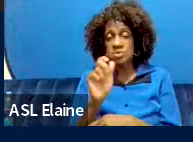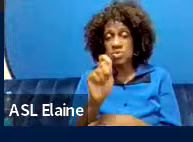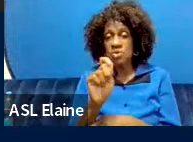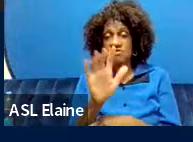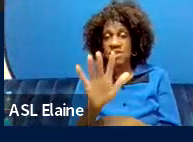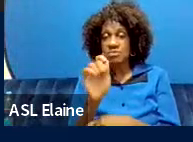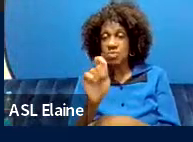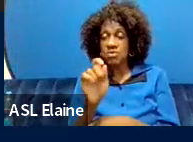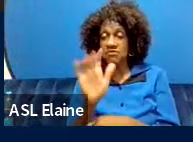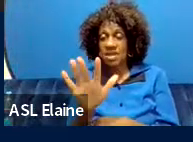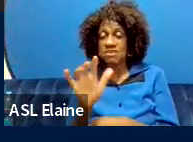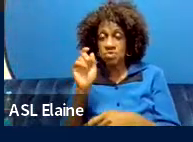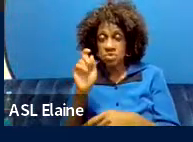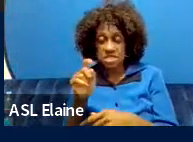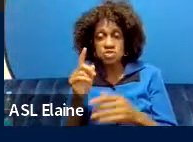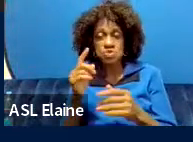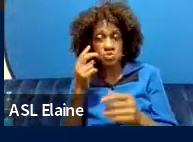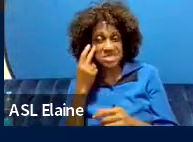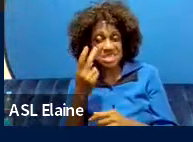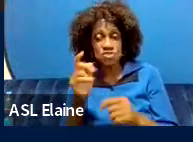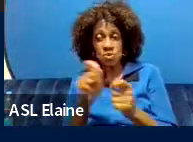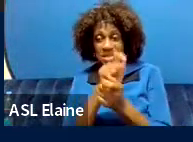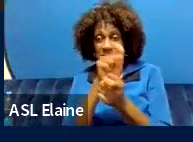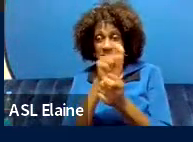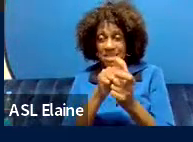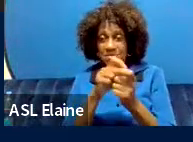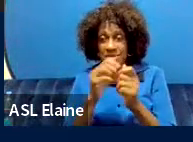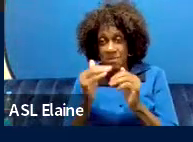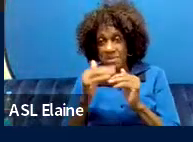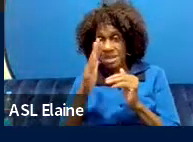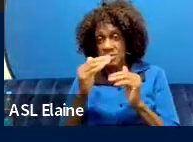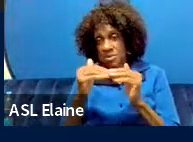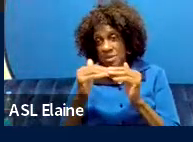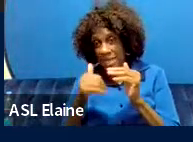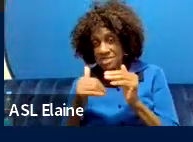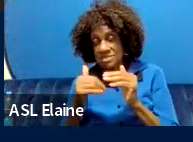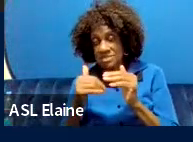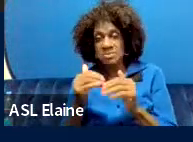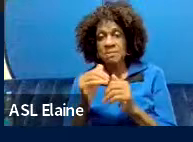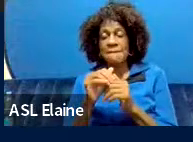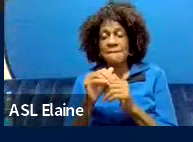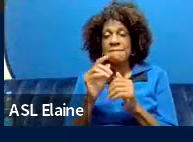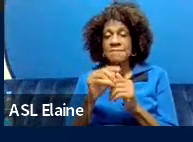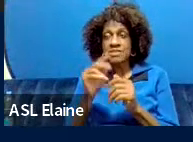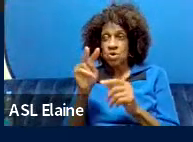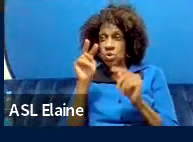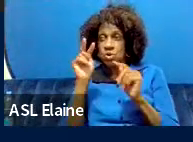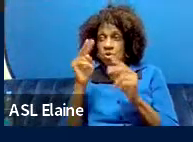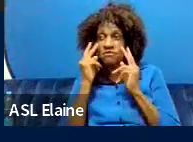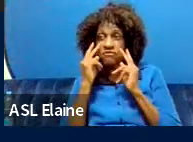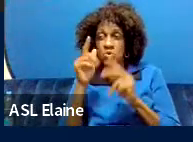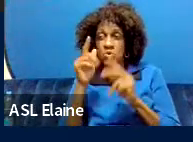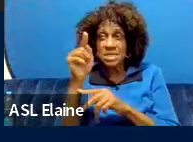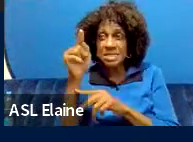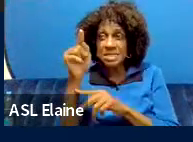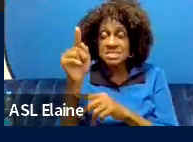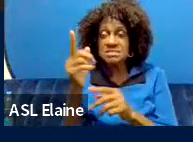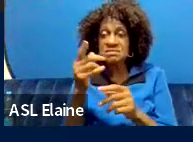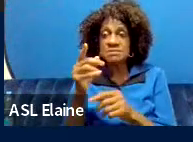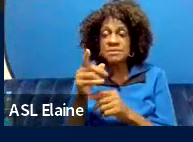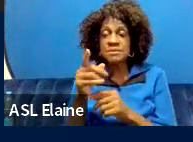to reference to see the exact minimums and maximums. But the horizontal viewing distance is the distance